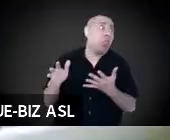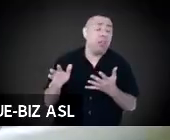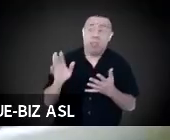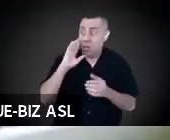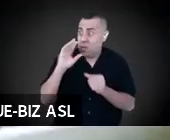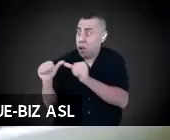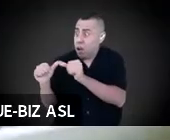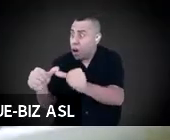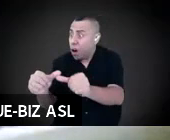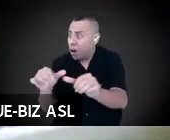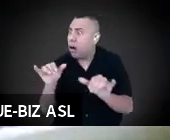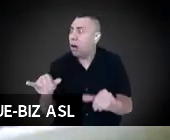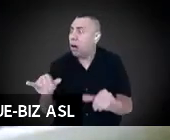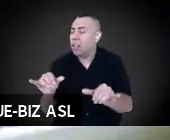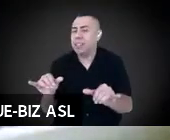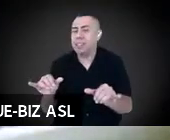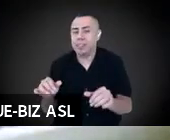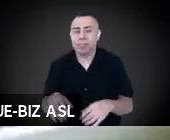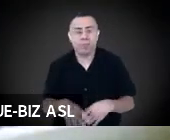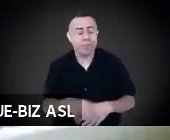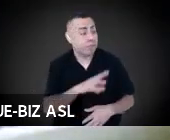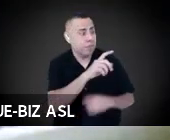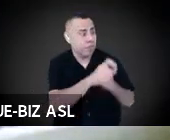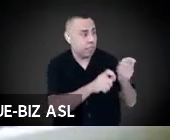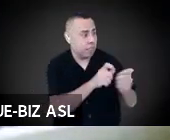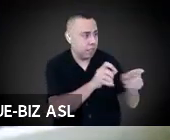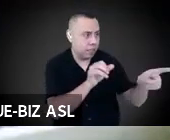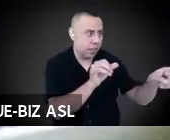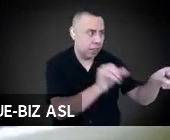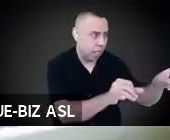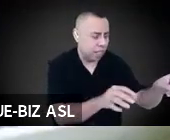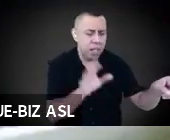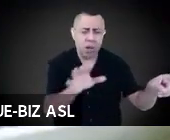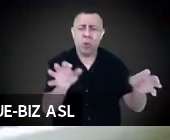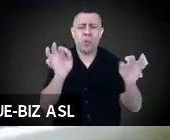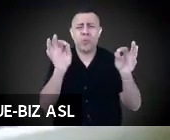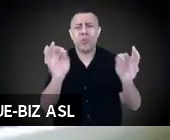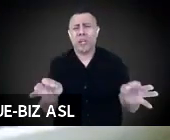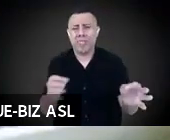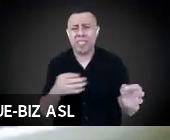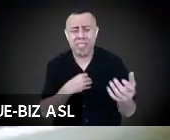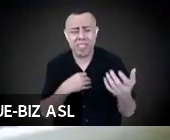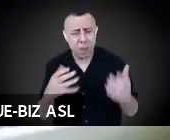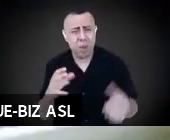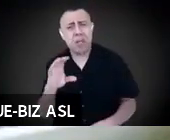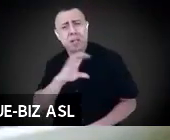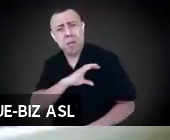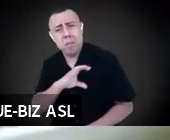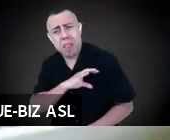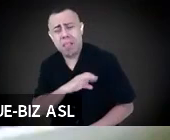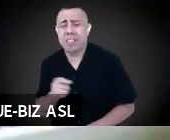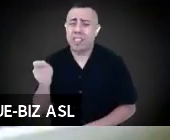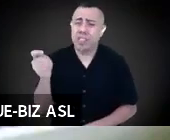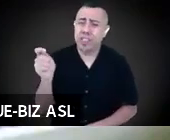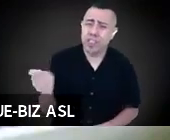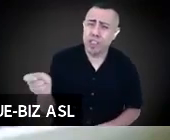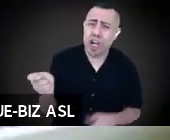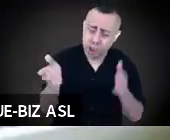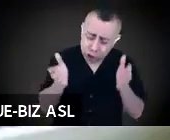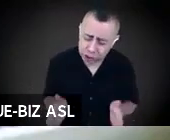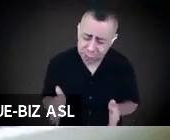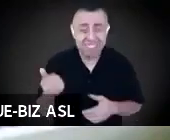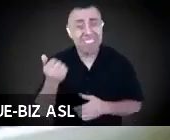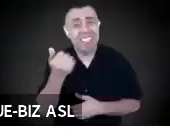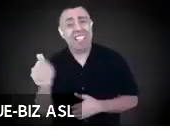Exactly. And I definitely want police officers and judges and anyone a part of the legal system in